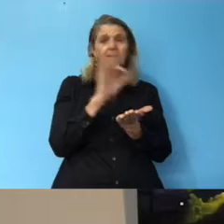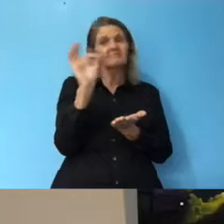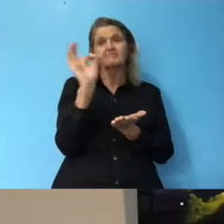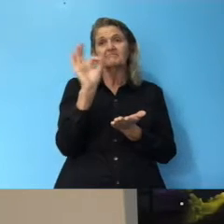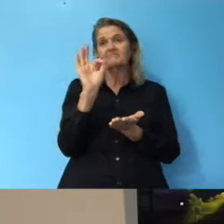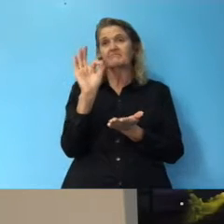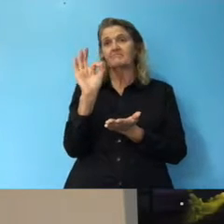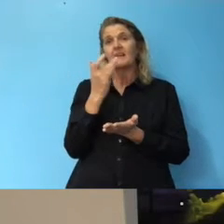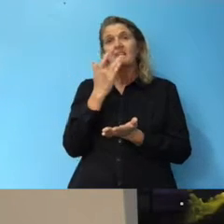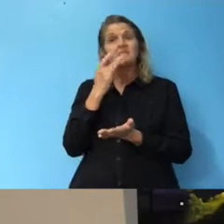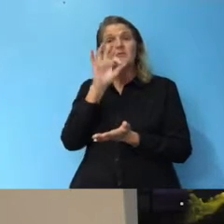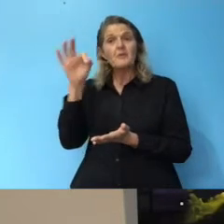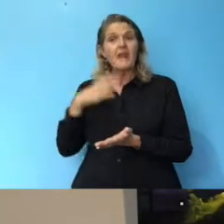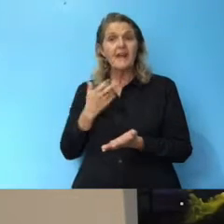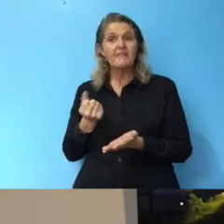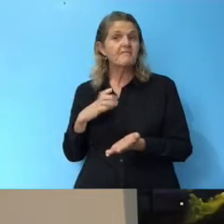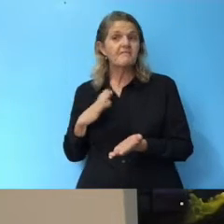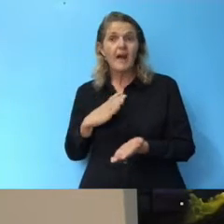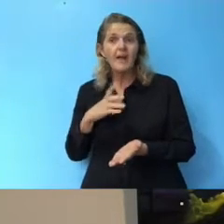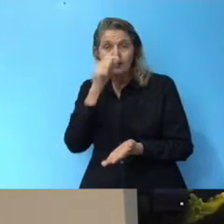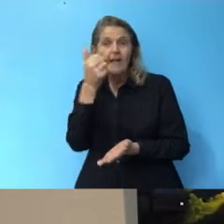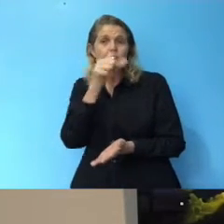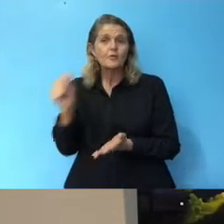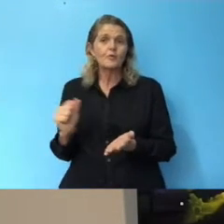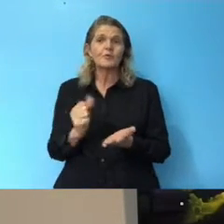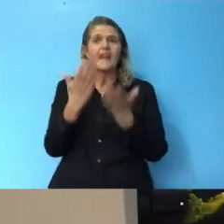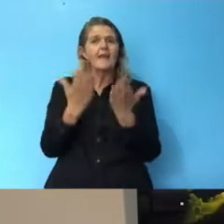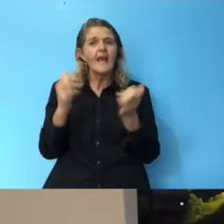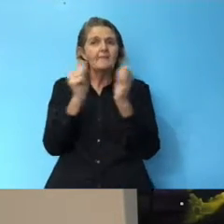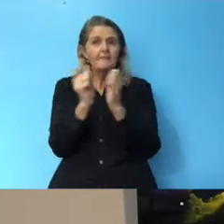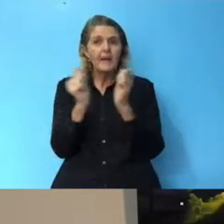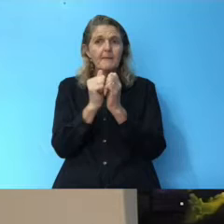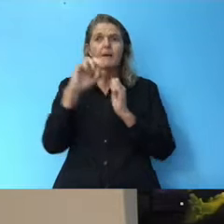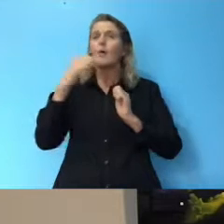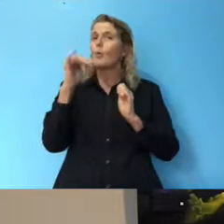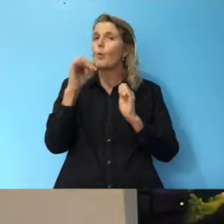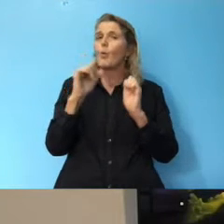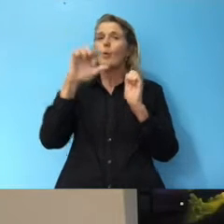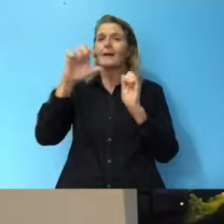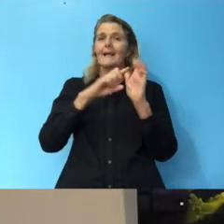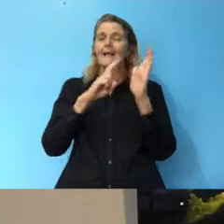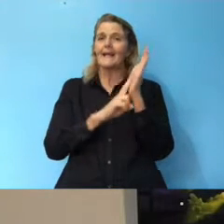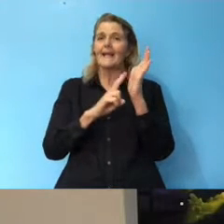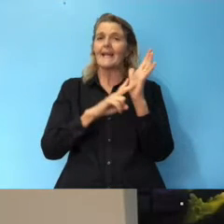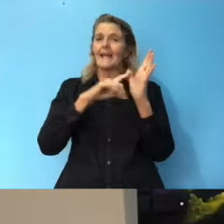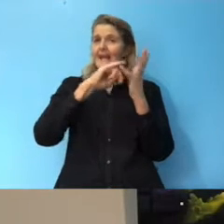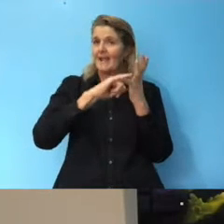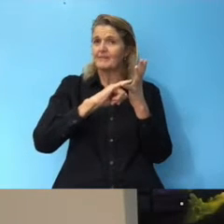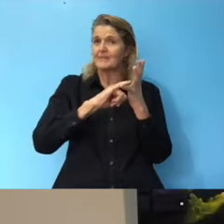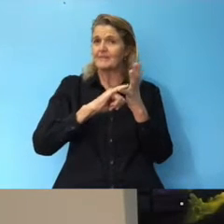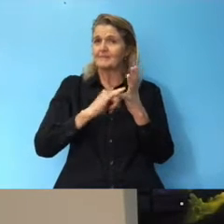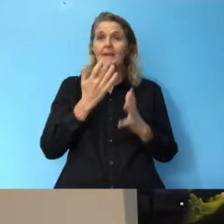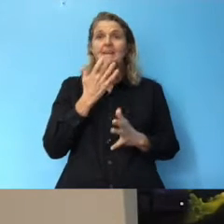you could feel free to use the heavyweight cartridge or the canvas card. But if you are able to treat yourself to a canvas, it's a really nice experience to paint